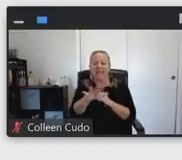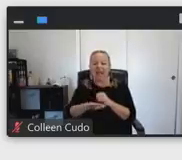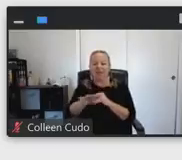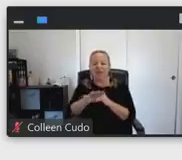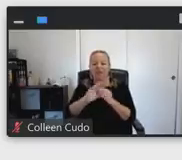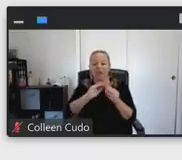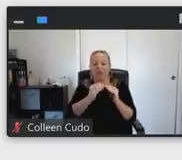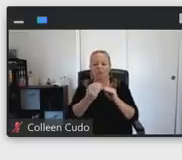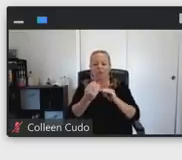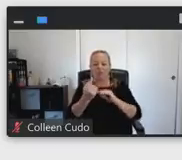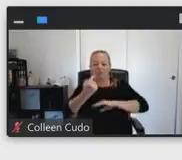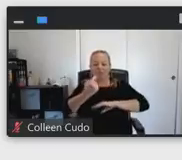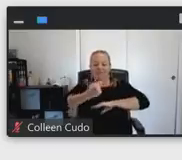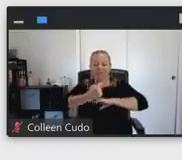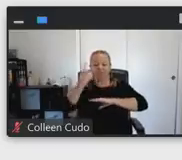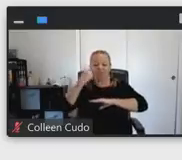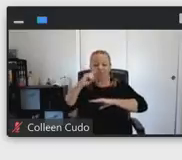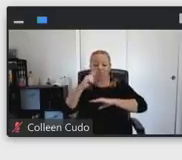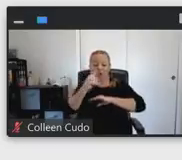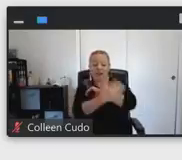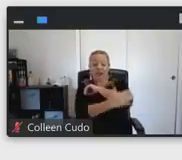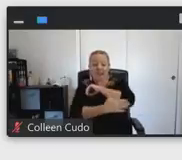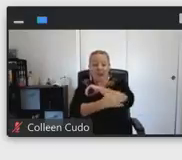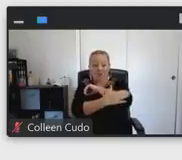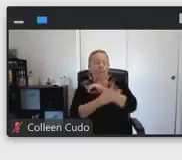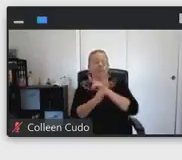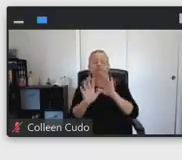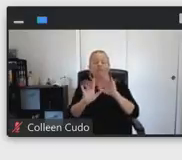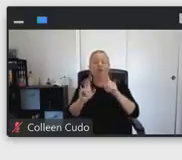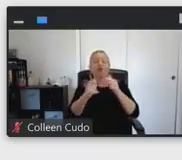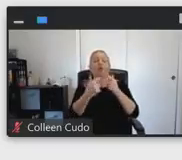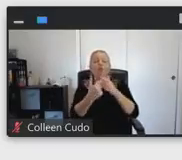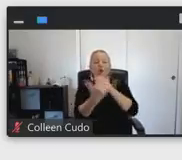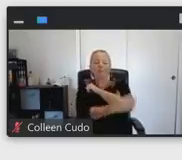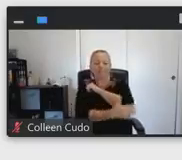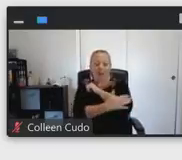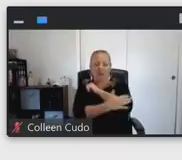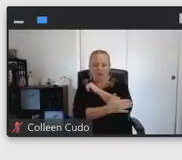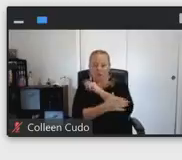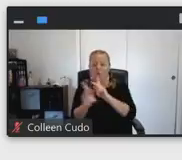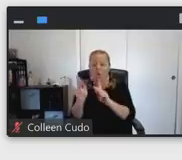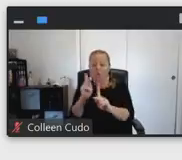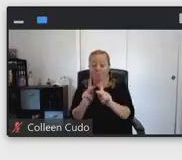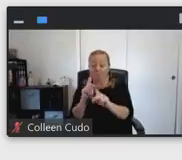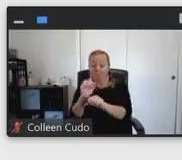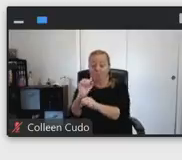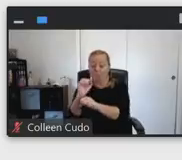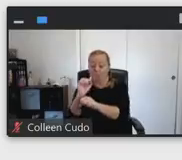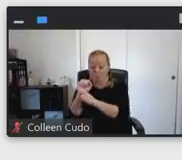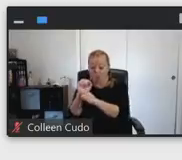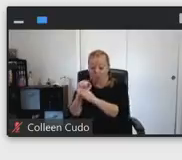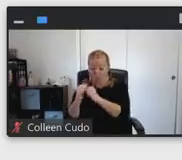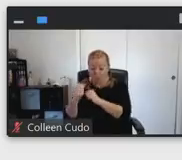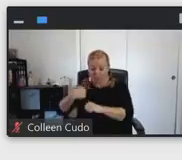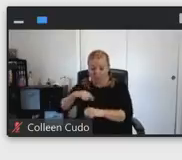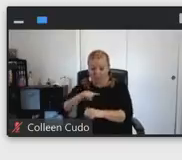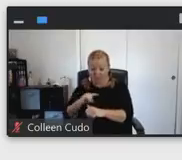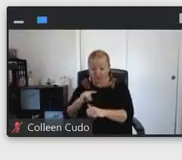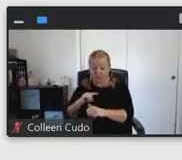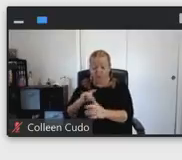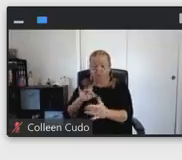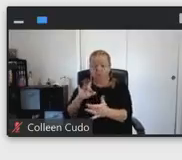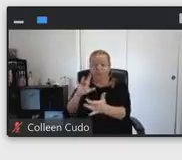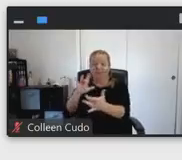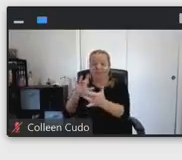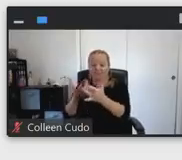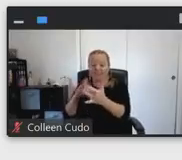takes for our county or for La Crosse County Health Department or people working under or with us to contact cases.